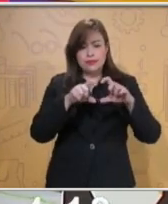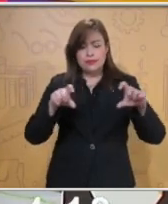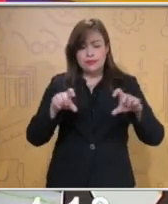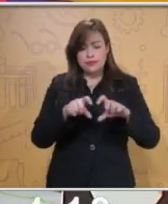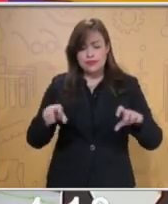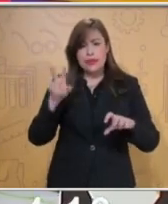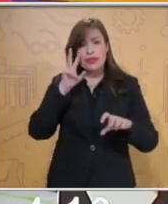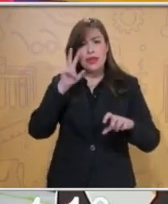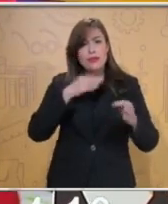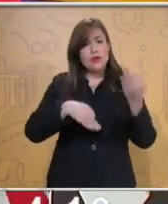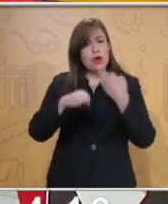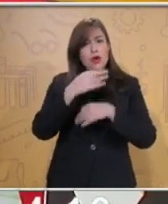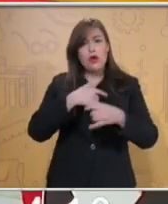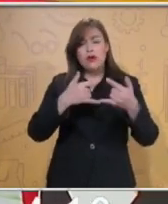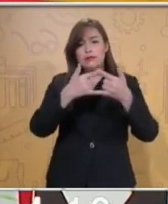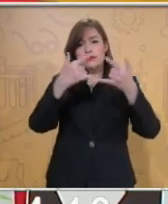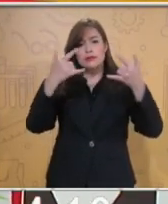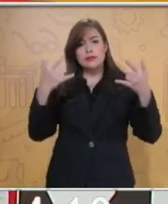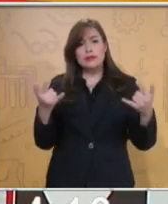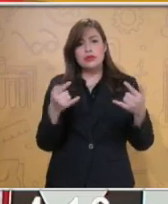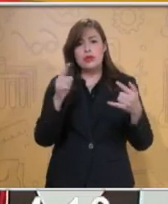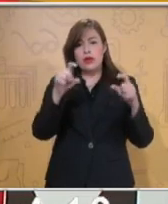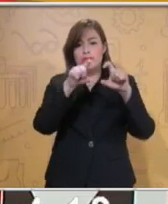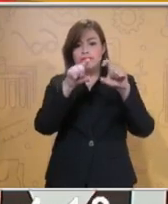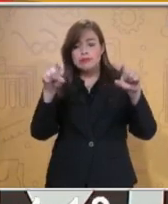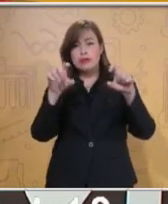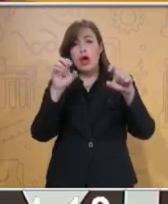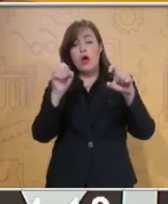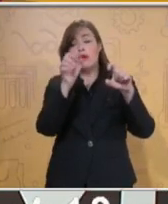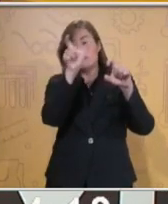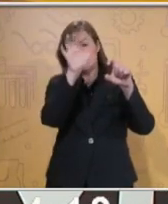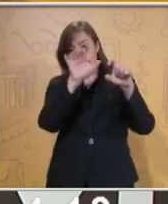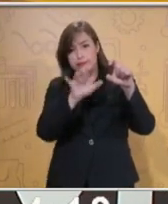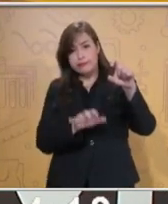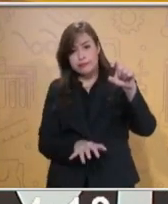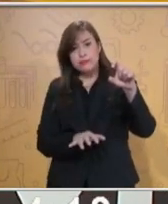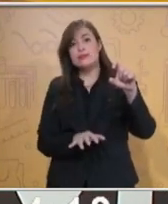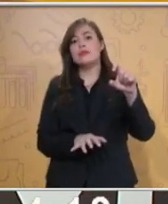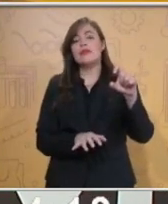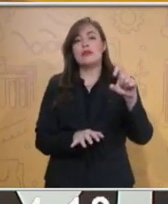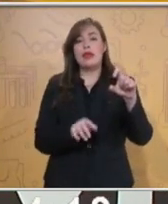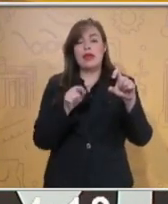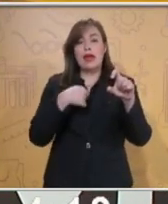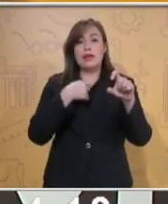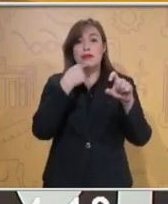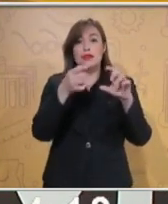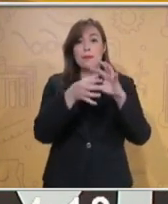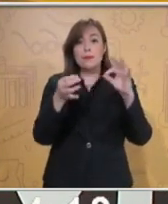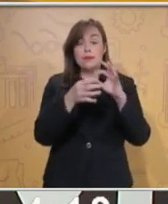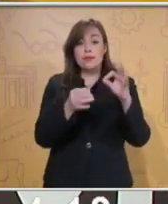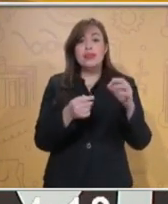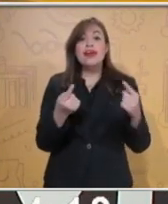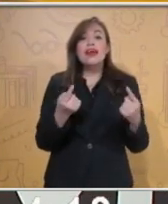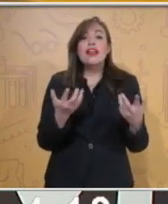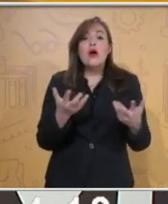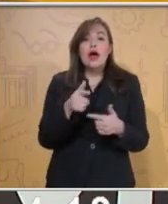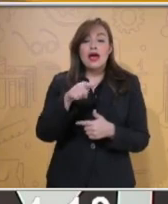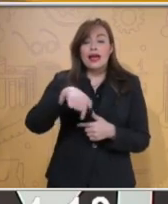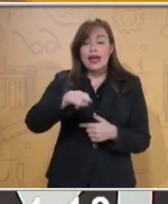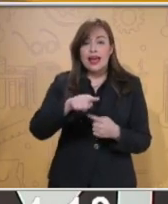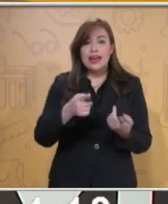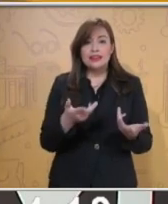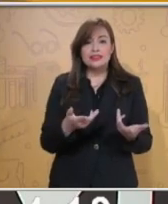story. And in a classic tale, the narrator is telling what the characters are saying in each